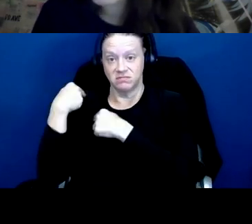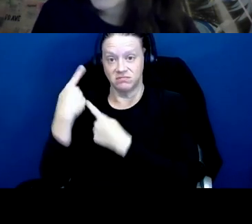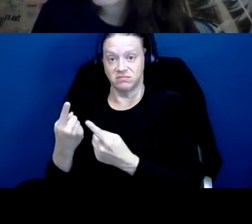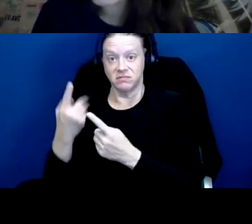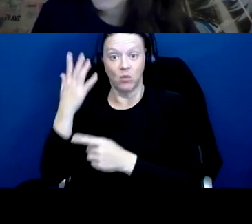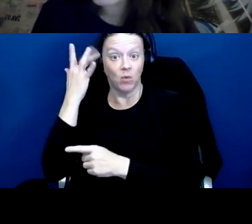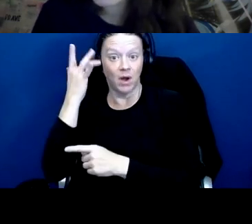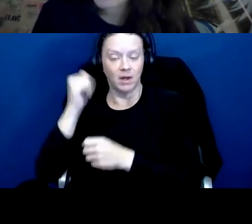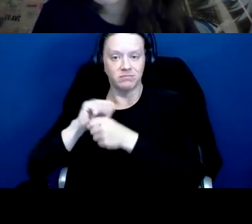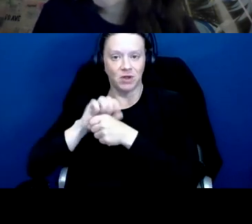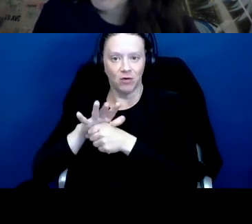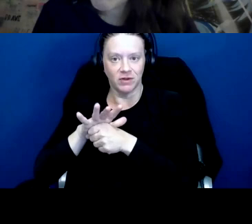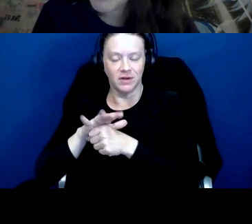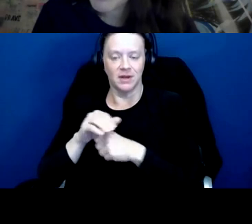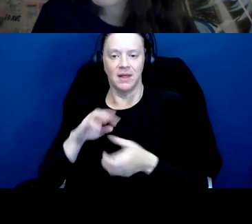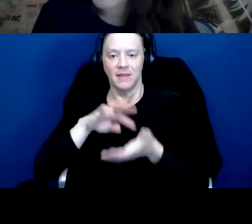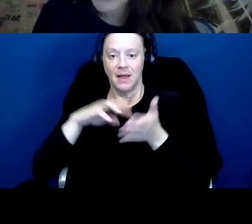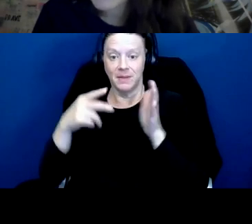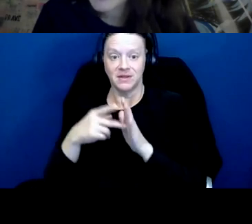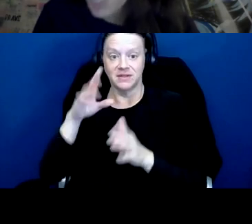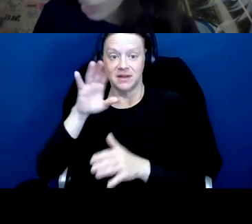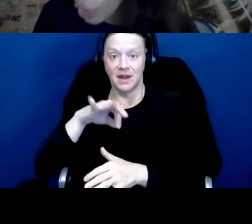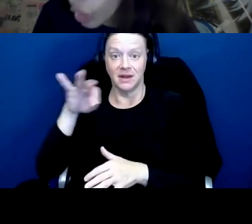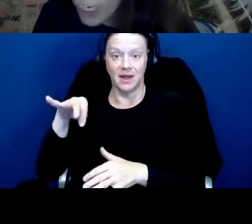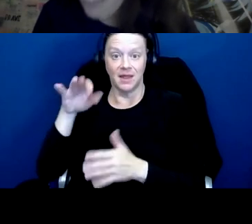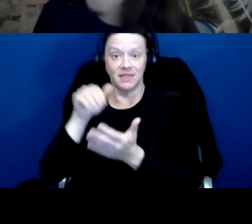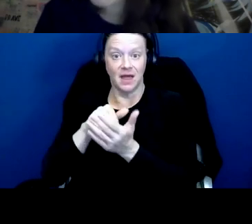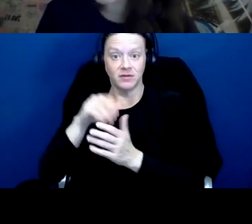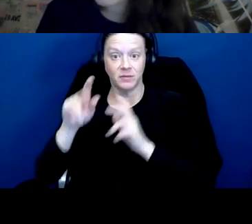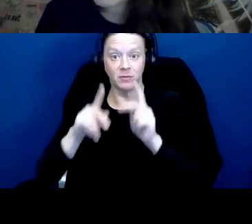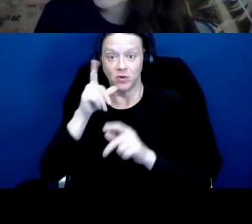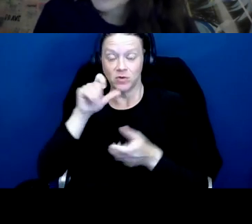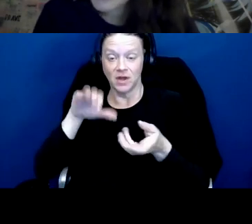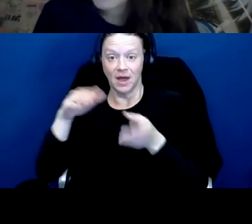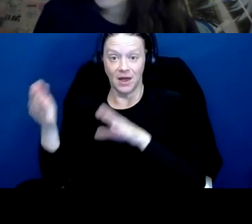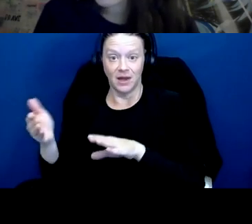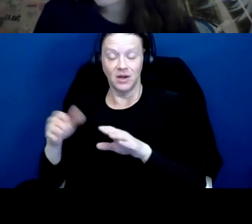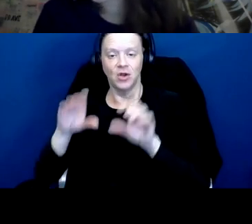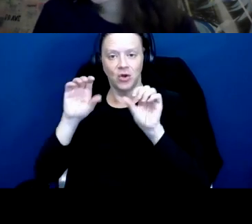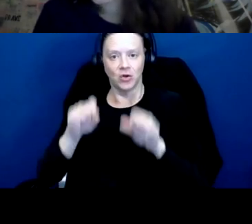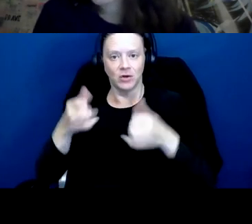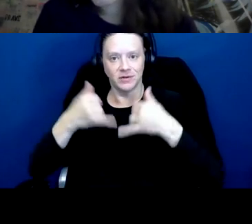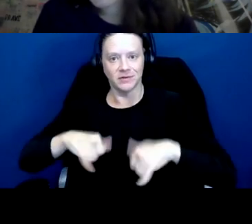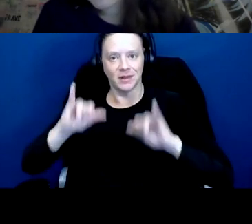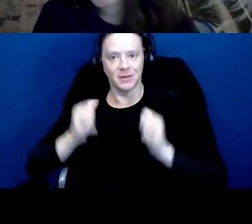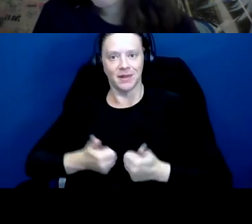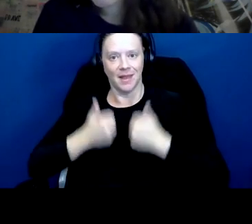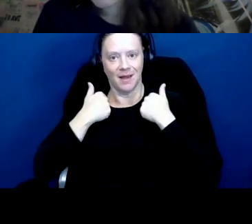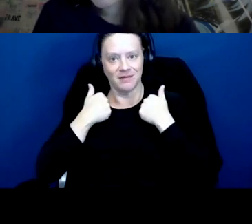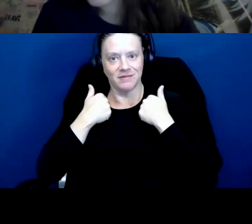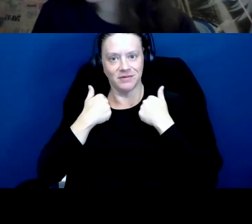that 99,000 people who died could have been with us had they gotten the